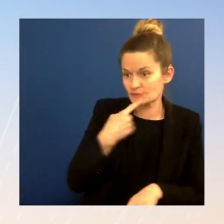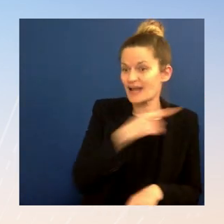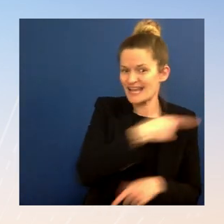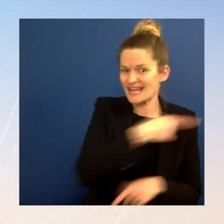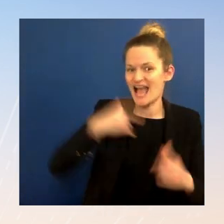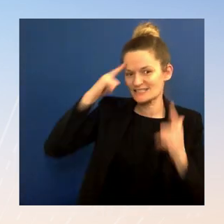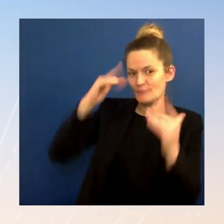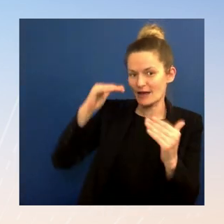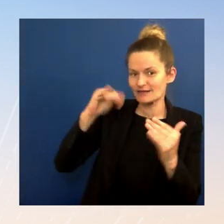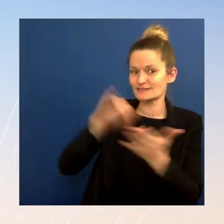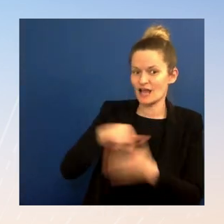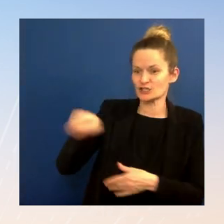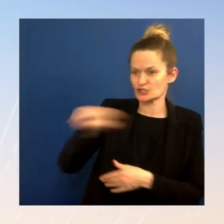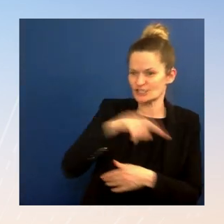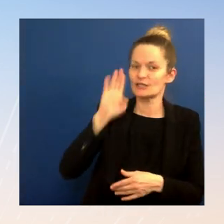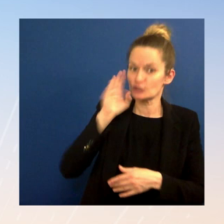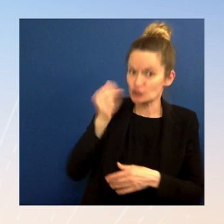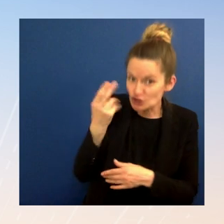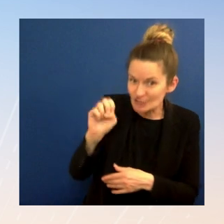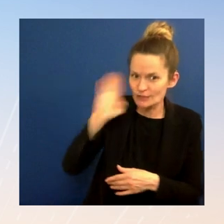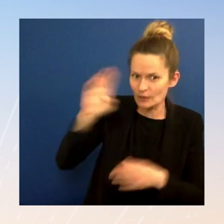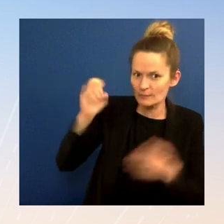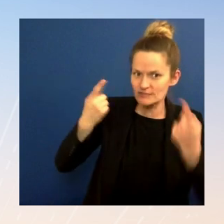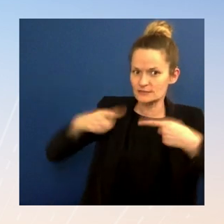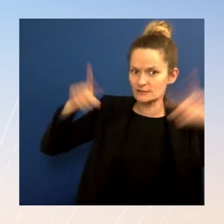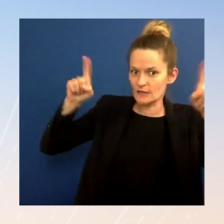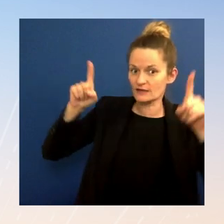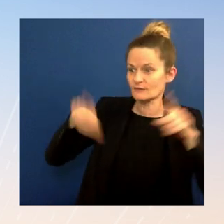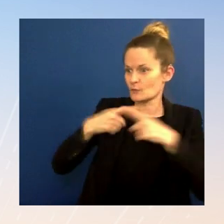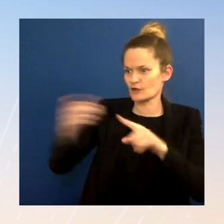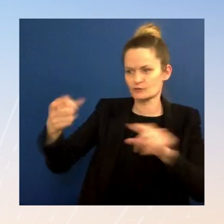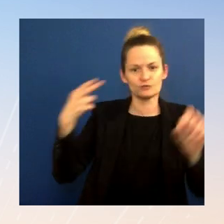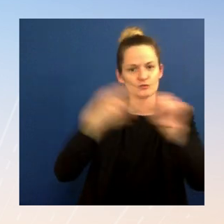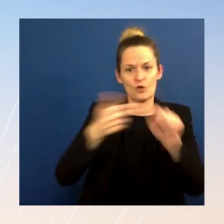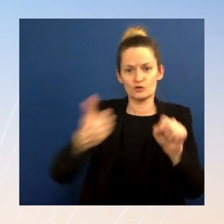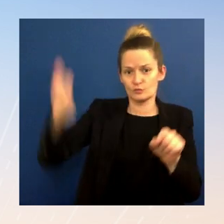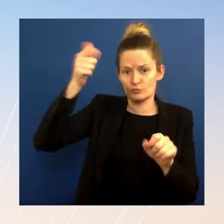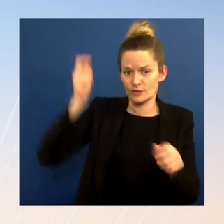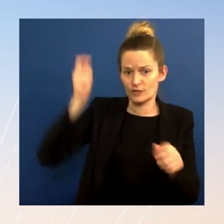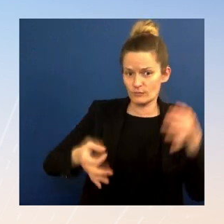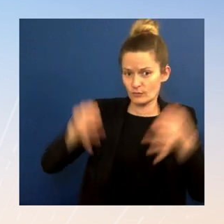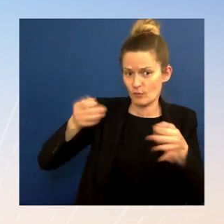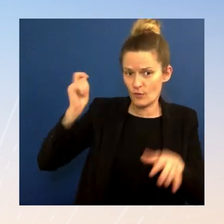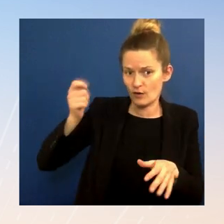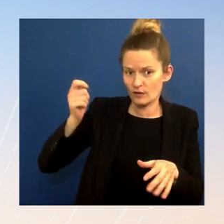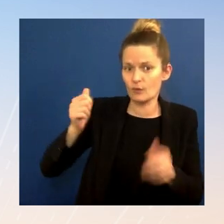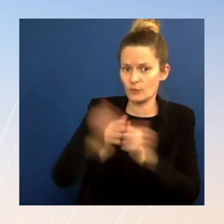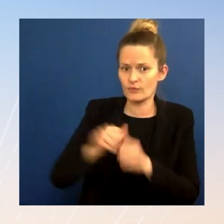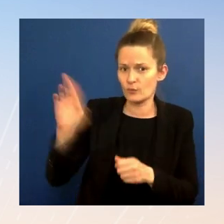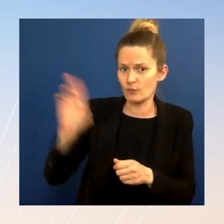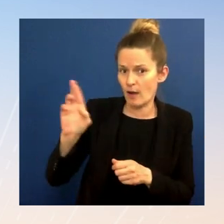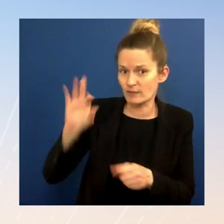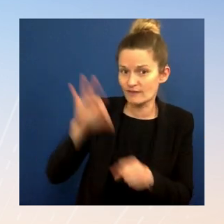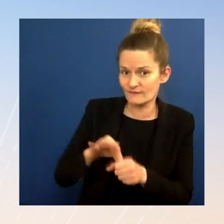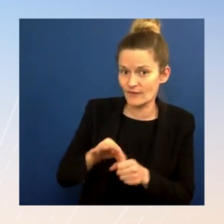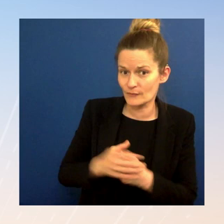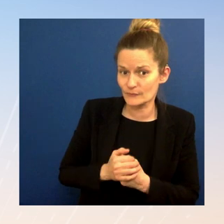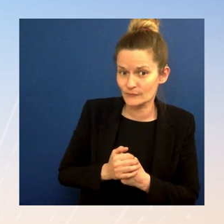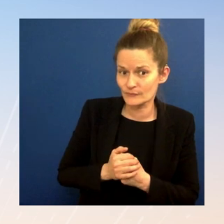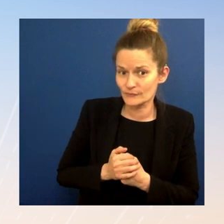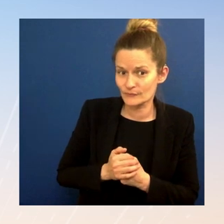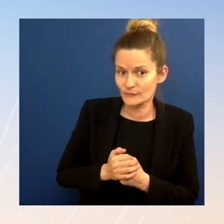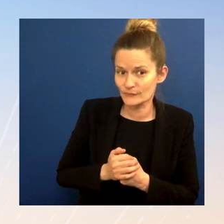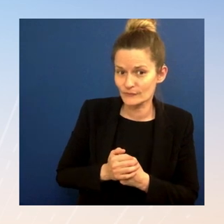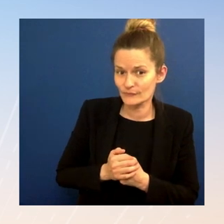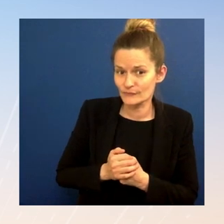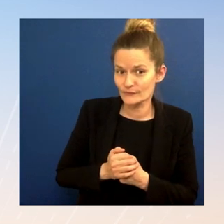about Judge Ketanji Brown Jackson's record, and specifically about her record on child sex crimes. So